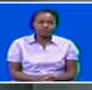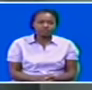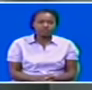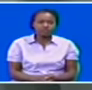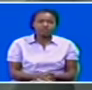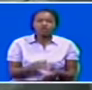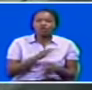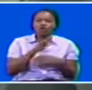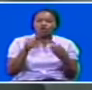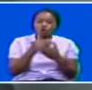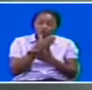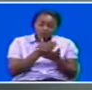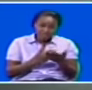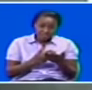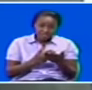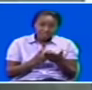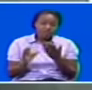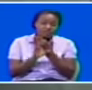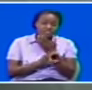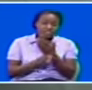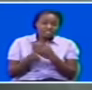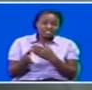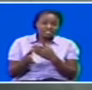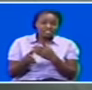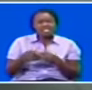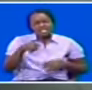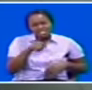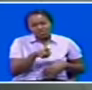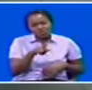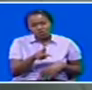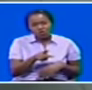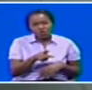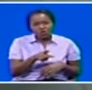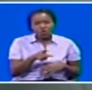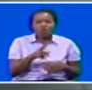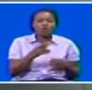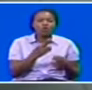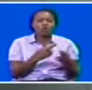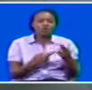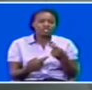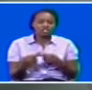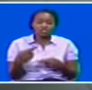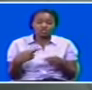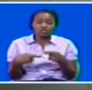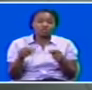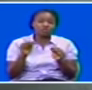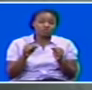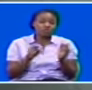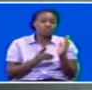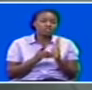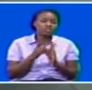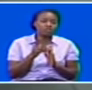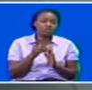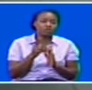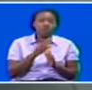Every part of this country has its own resources that they can or have developed over